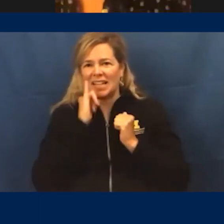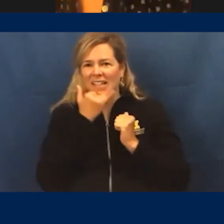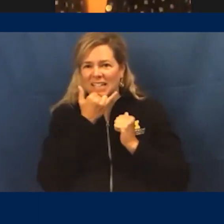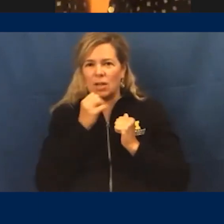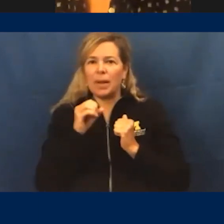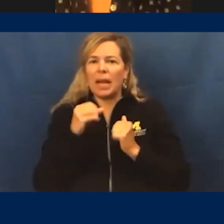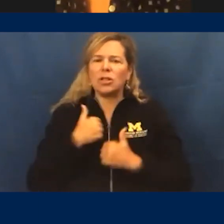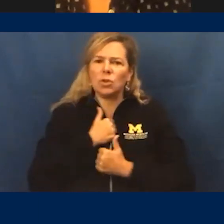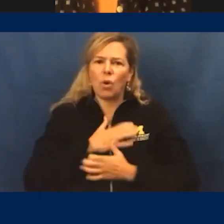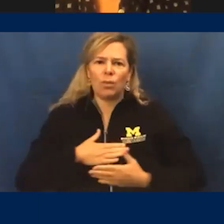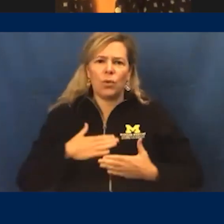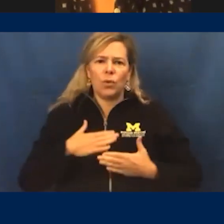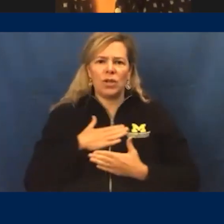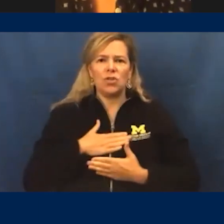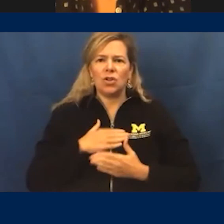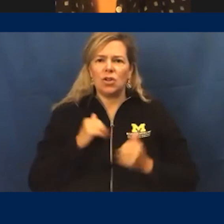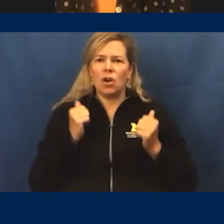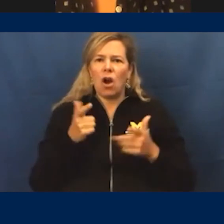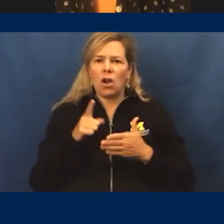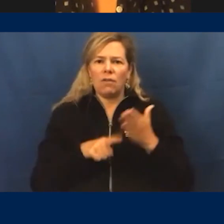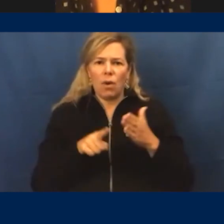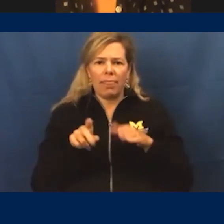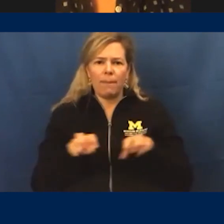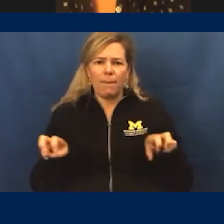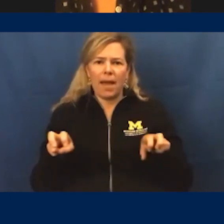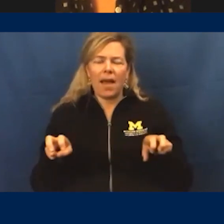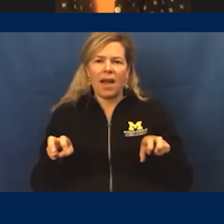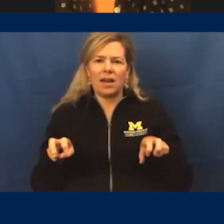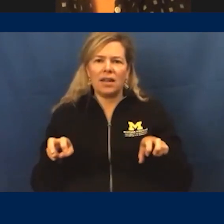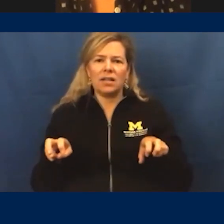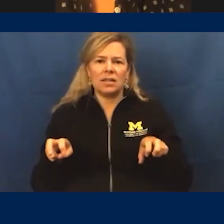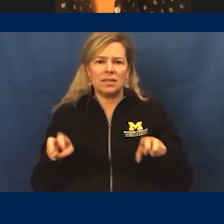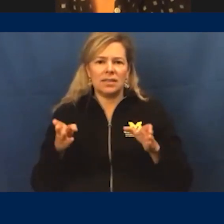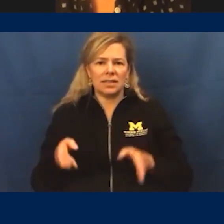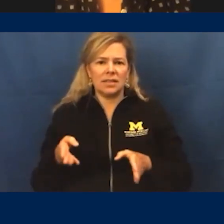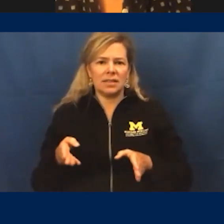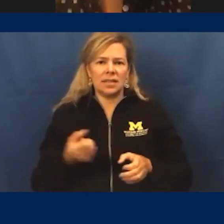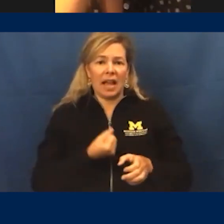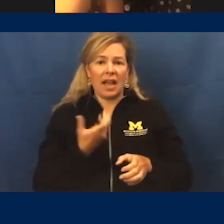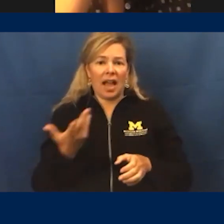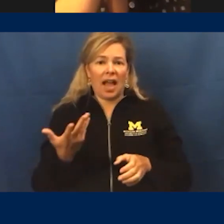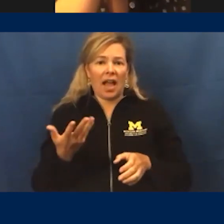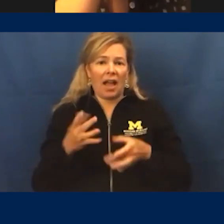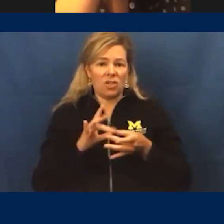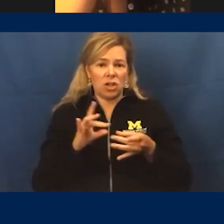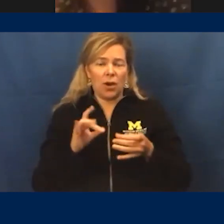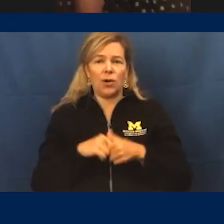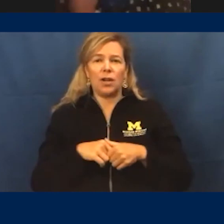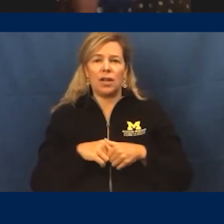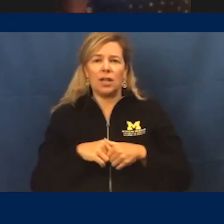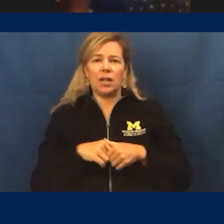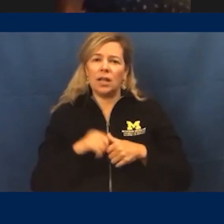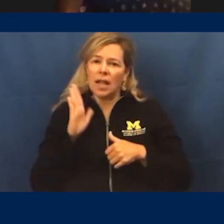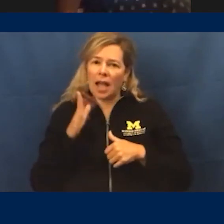appreciate all of what the panelists before have shared. And I will